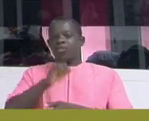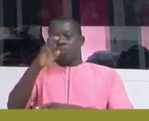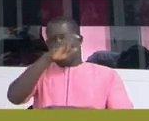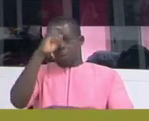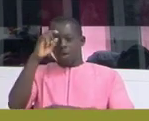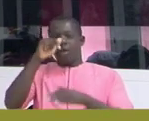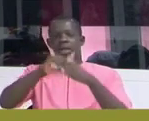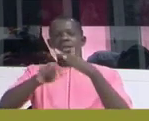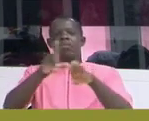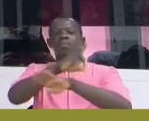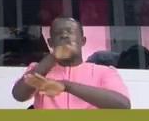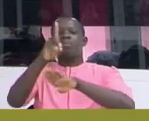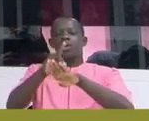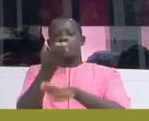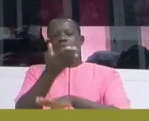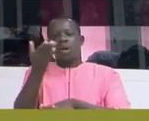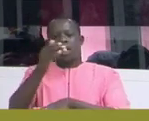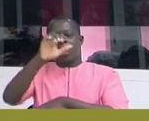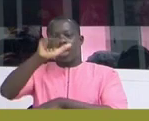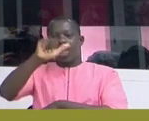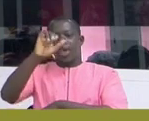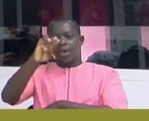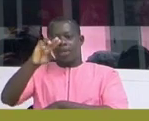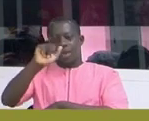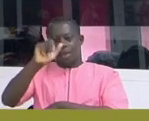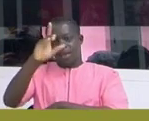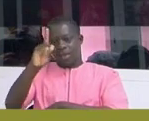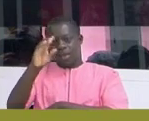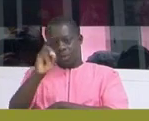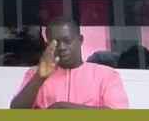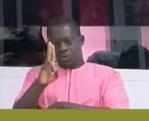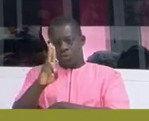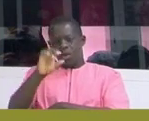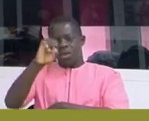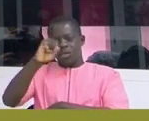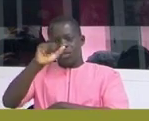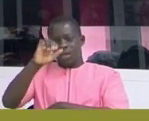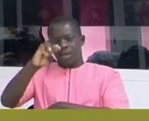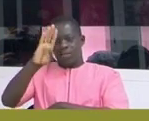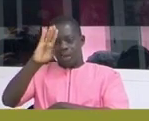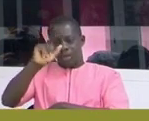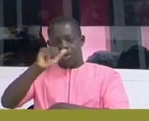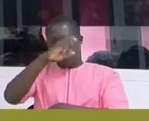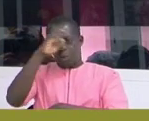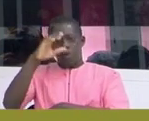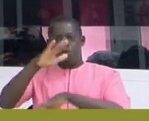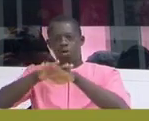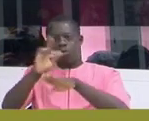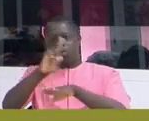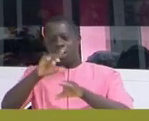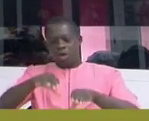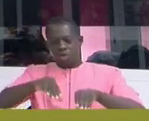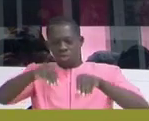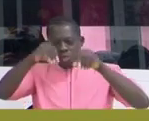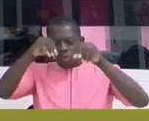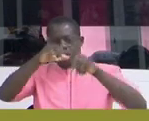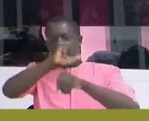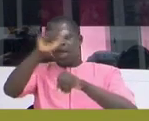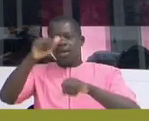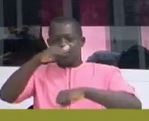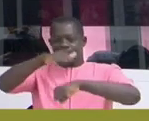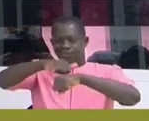2005 I was in Amarama's company working on the sun and gravel aspect of